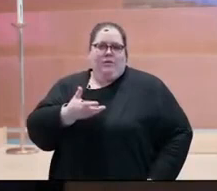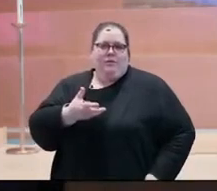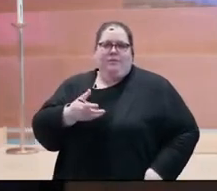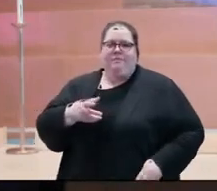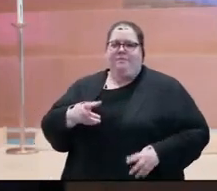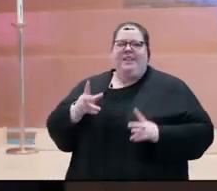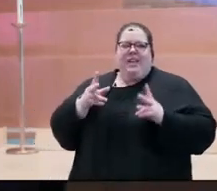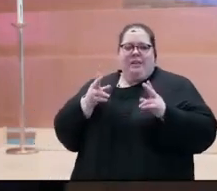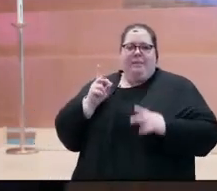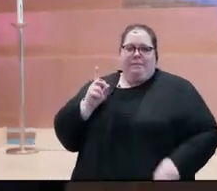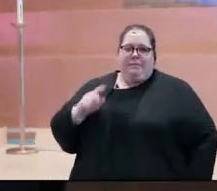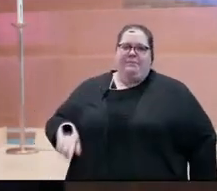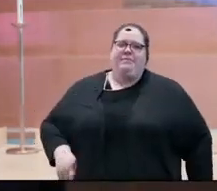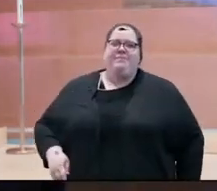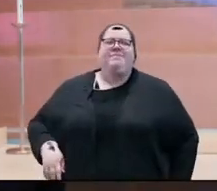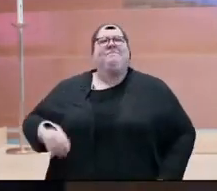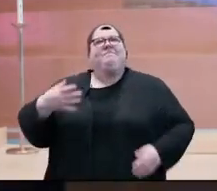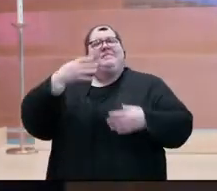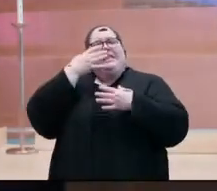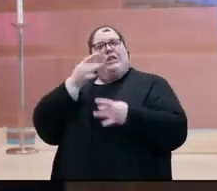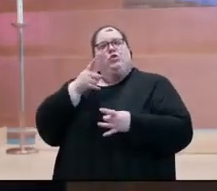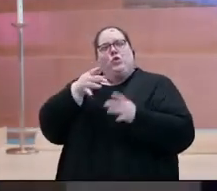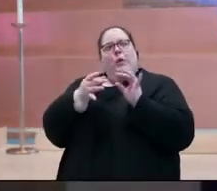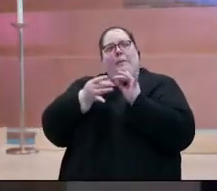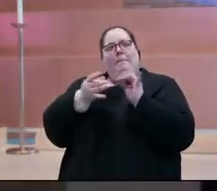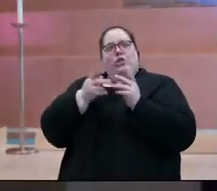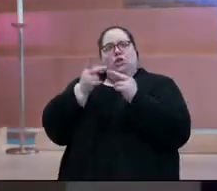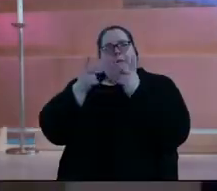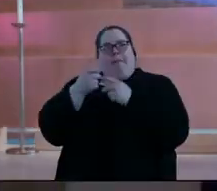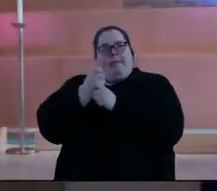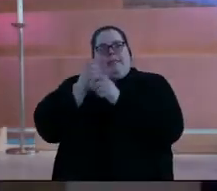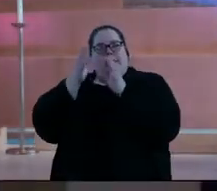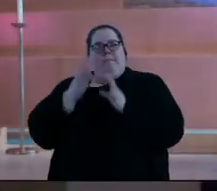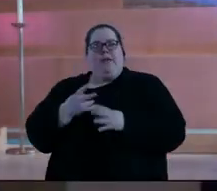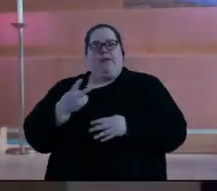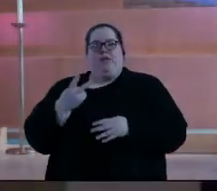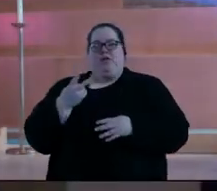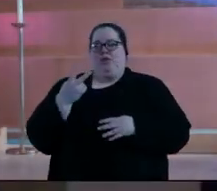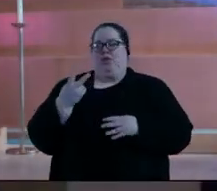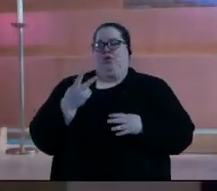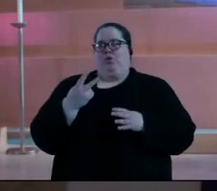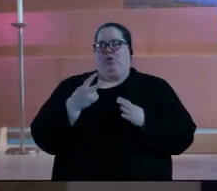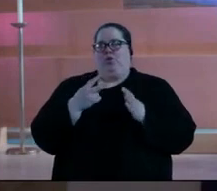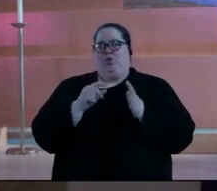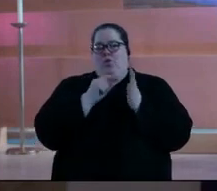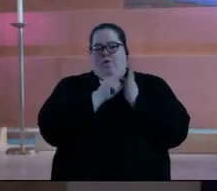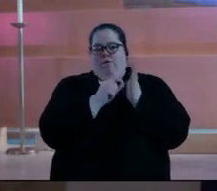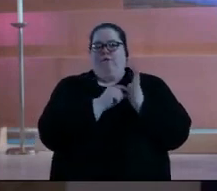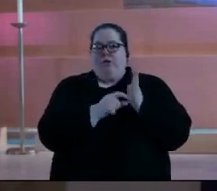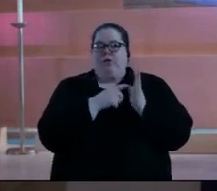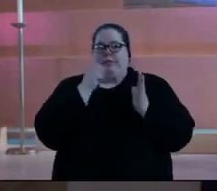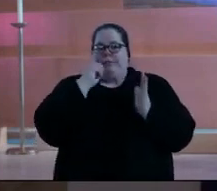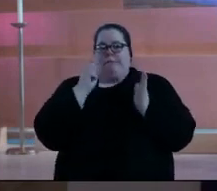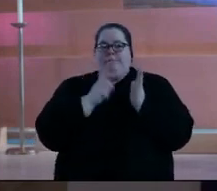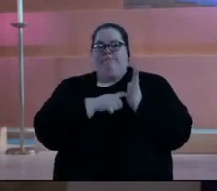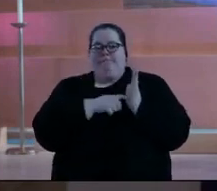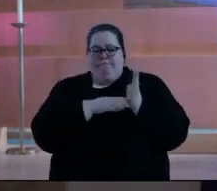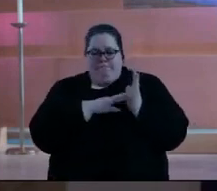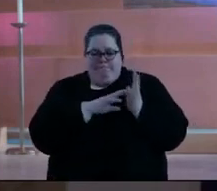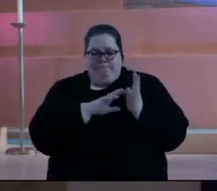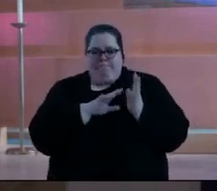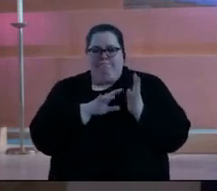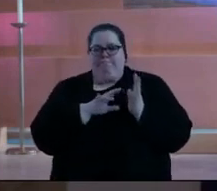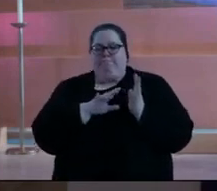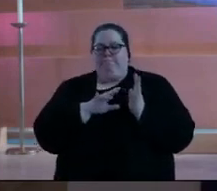look. Well, it's interesting you mentioned Placemakers, because two verses come to mind, and I'll get to your question on the dinner table. But the first verse that comes to